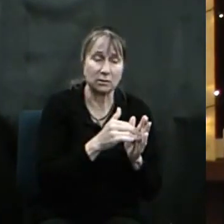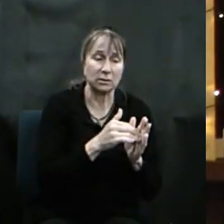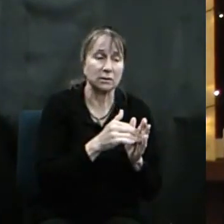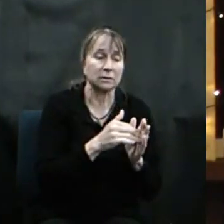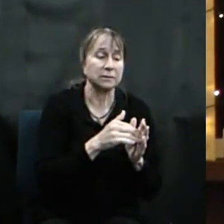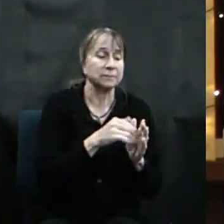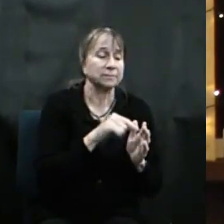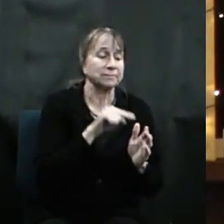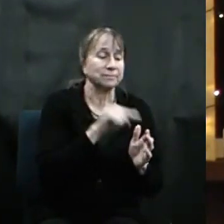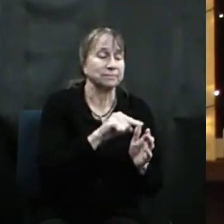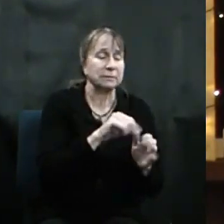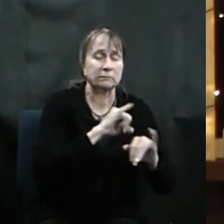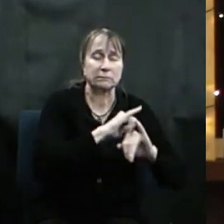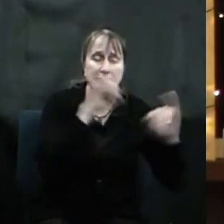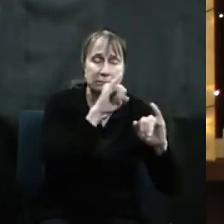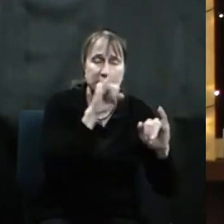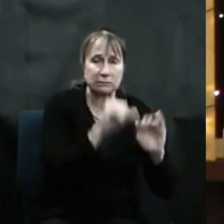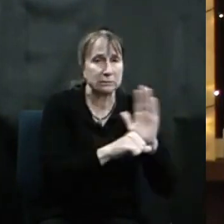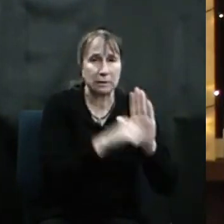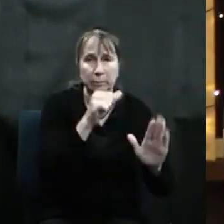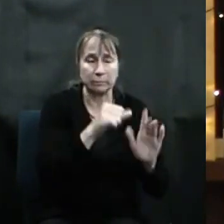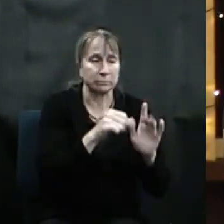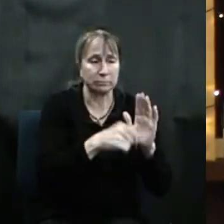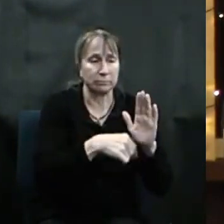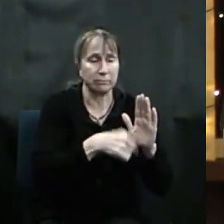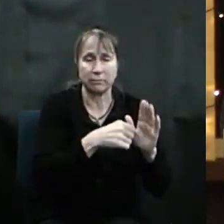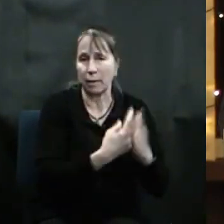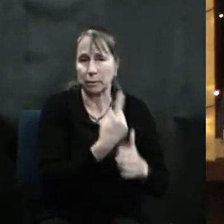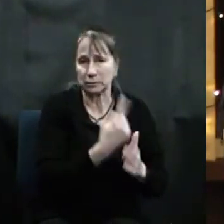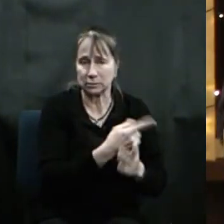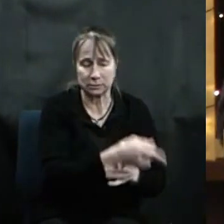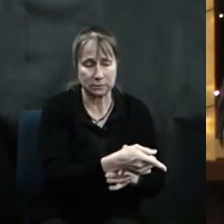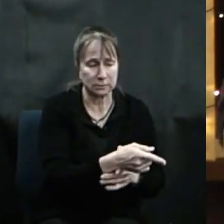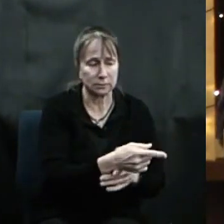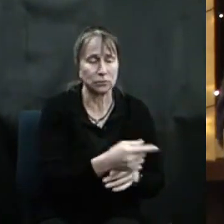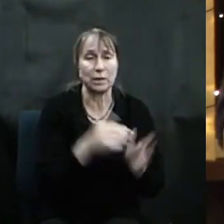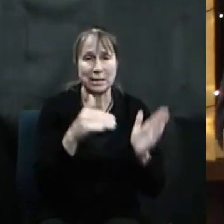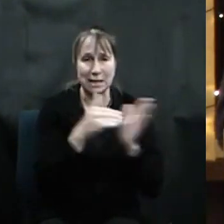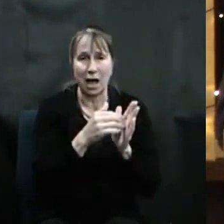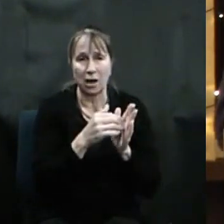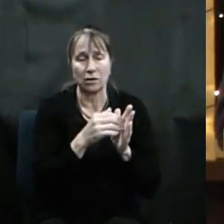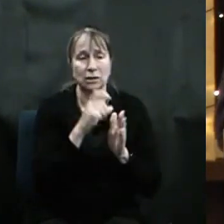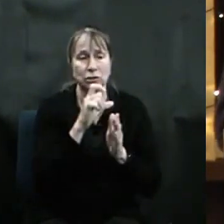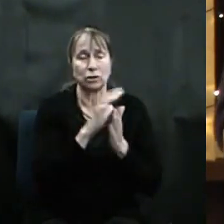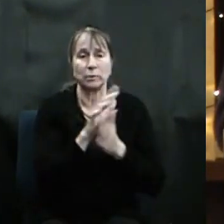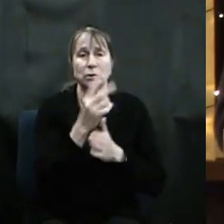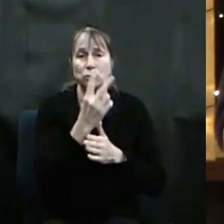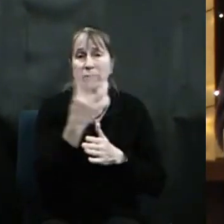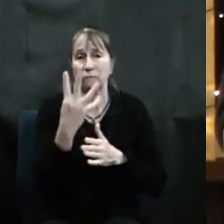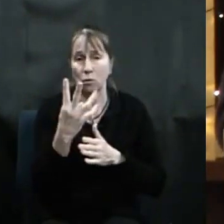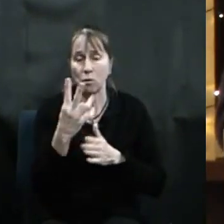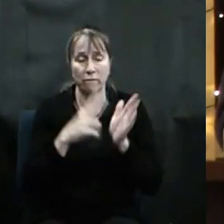me finally to chapter 24 of Ezekiel. I'm reading from verse 15.